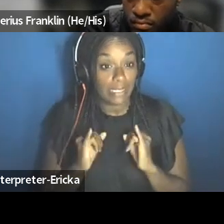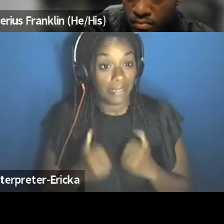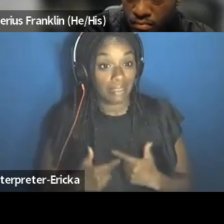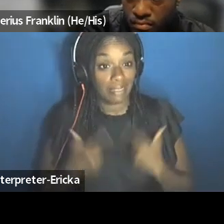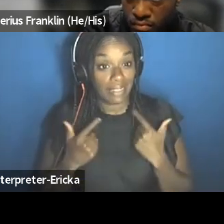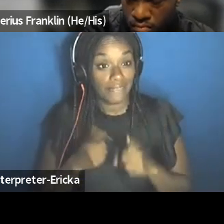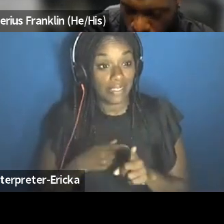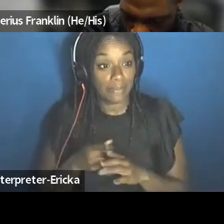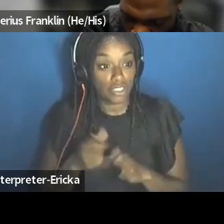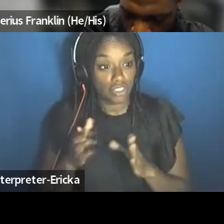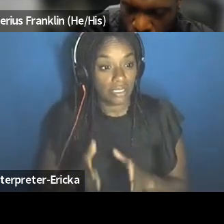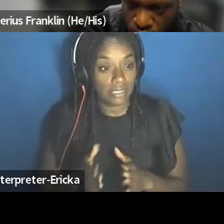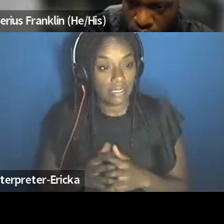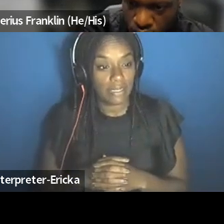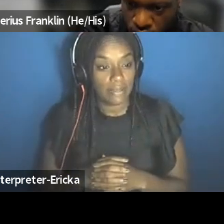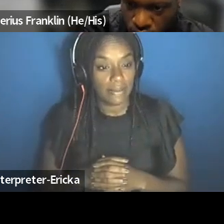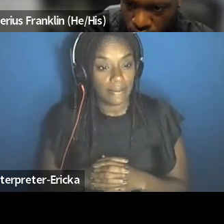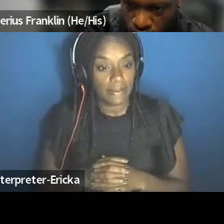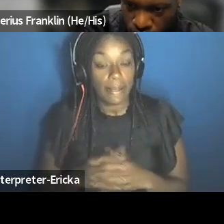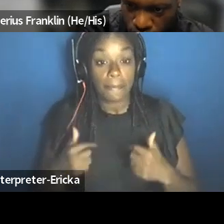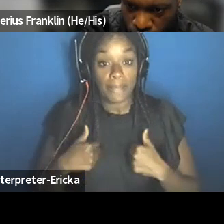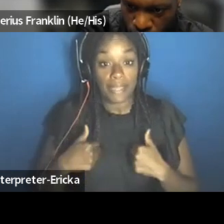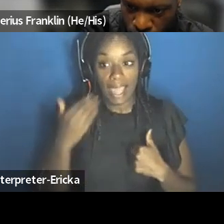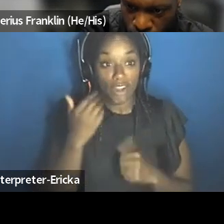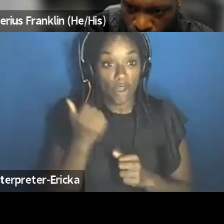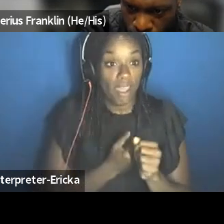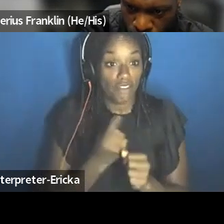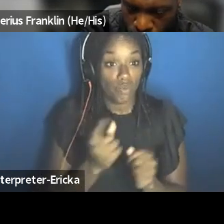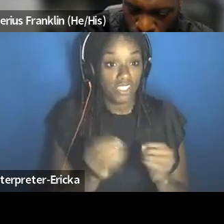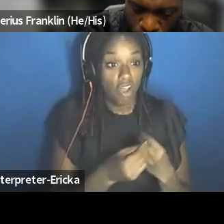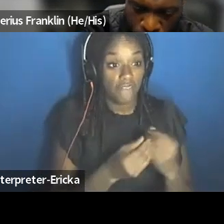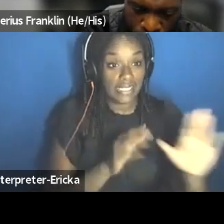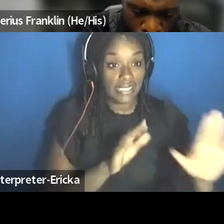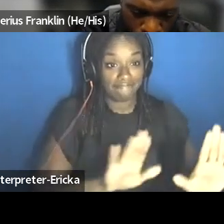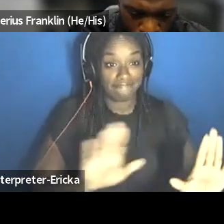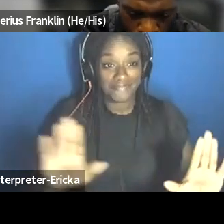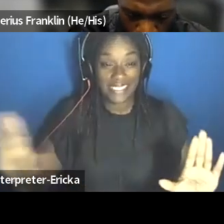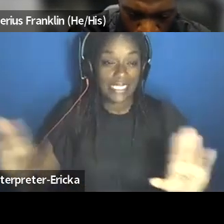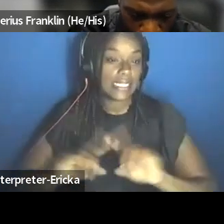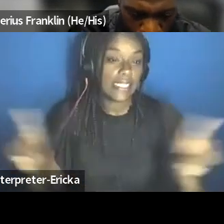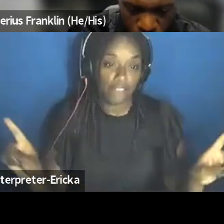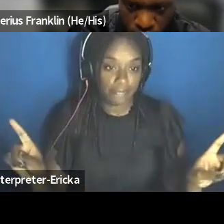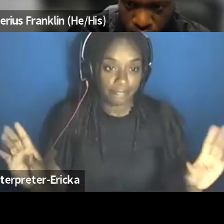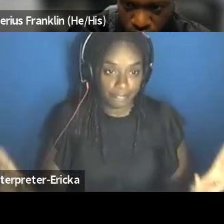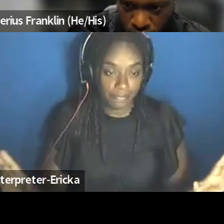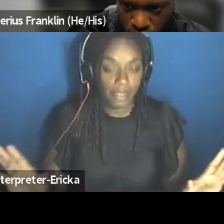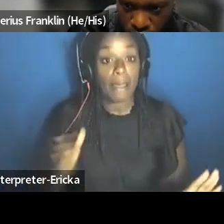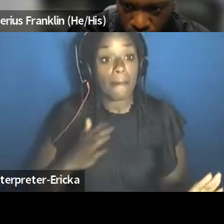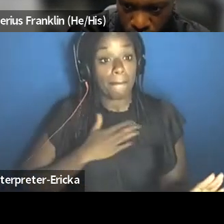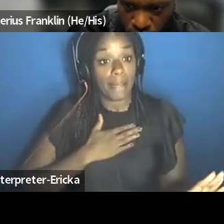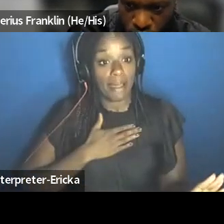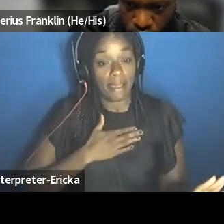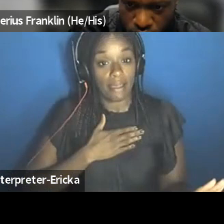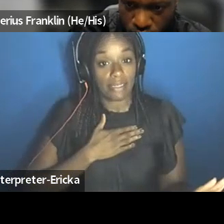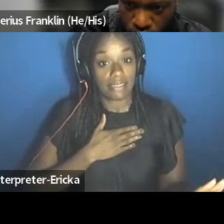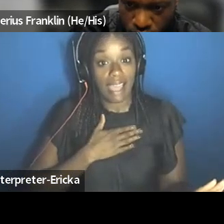specialist? So what I know is that everyone's office operates differently. My center, I have